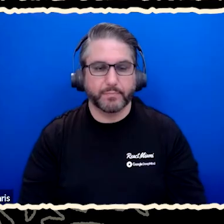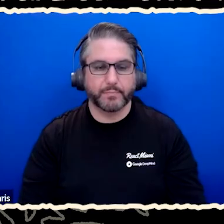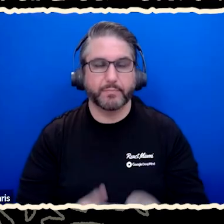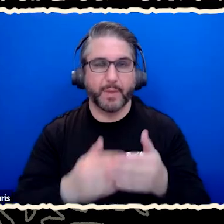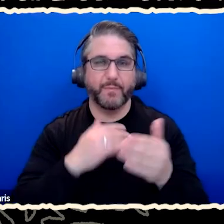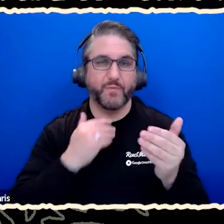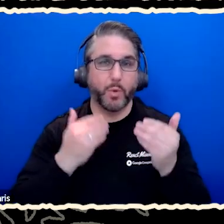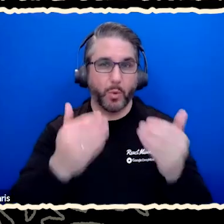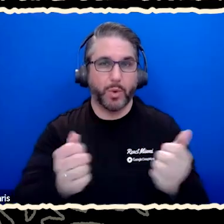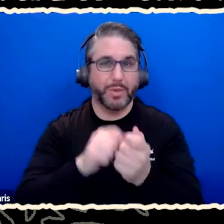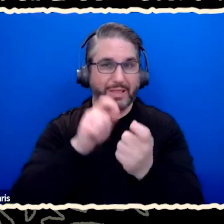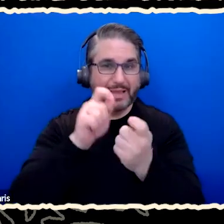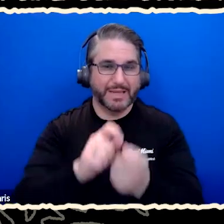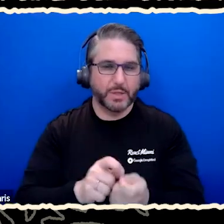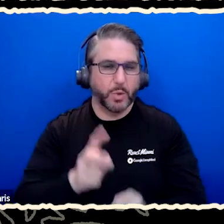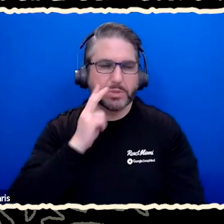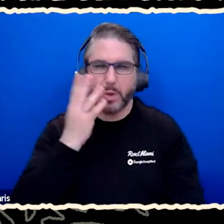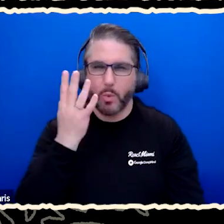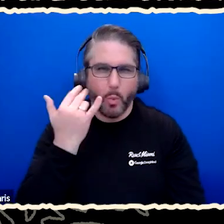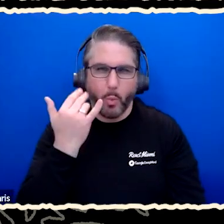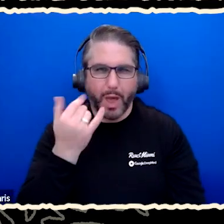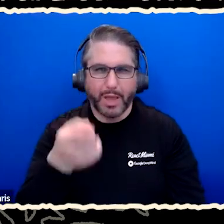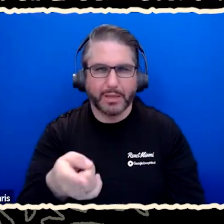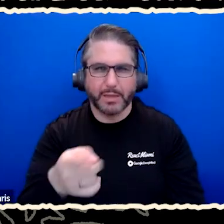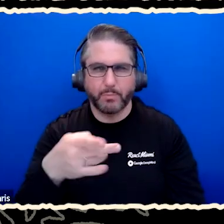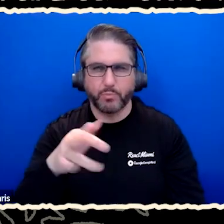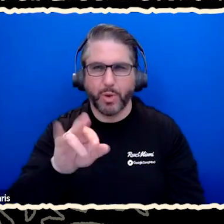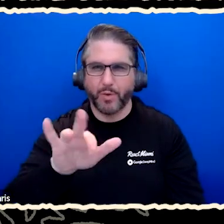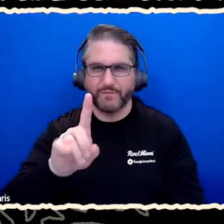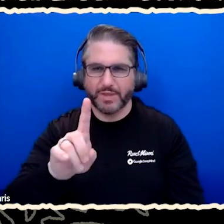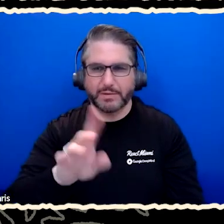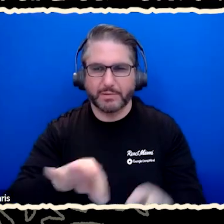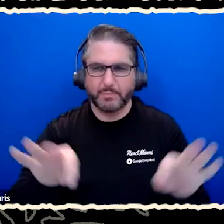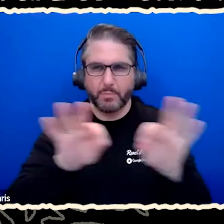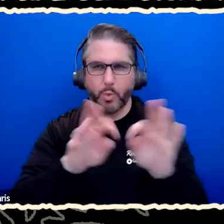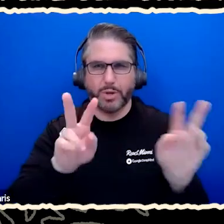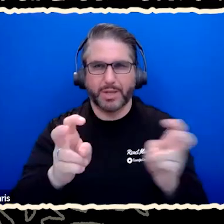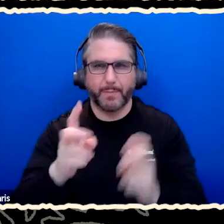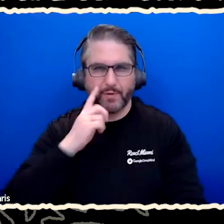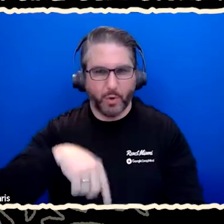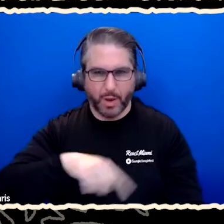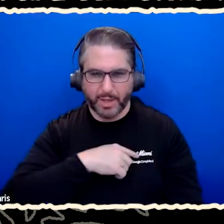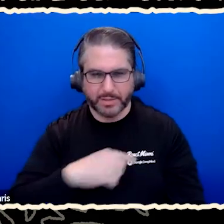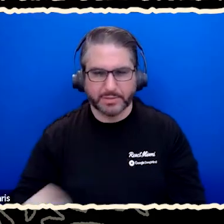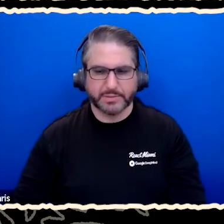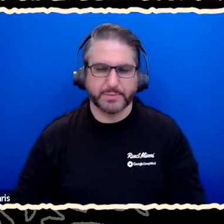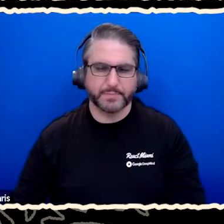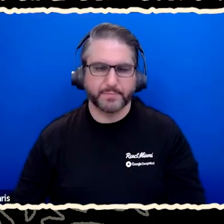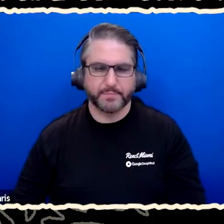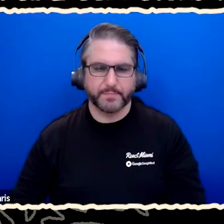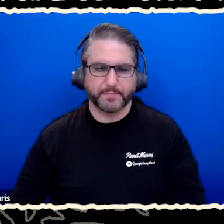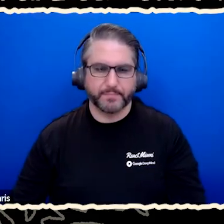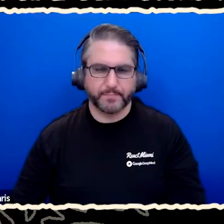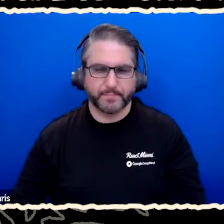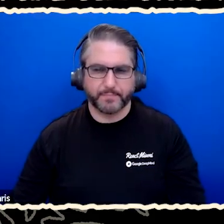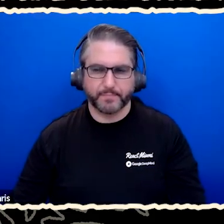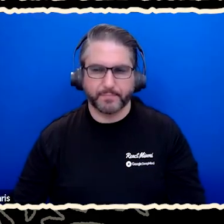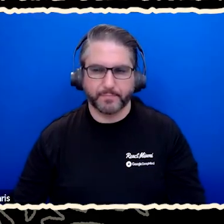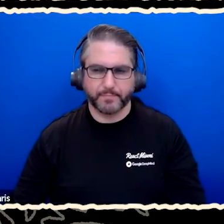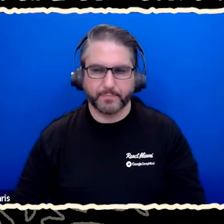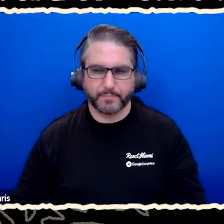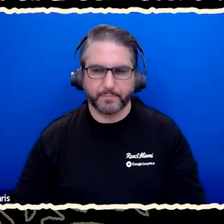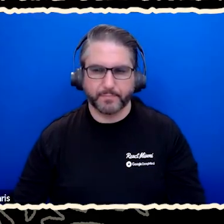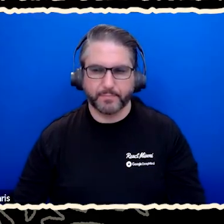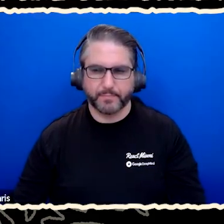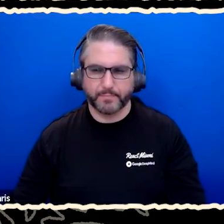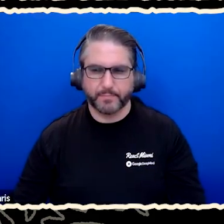details, why even Brownfield? Why would this be an important topic for us? So there are a few use cases. The most